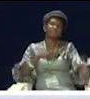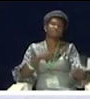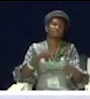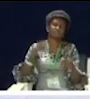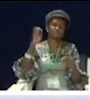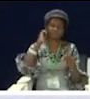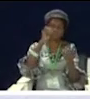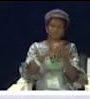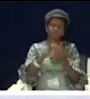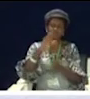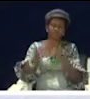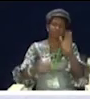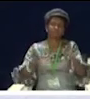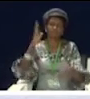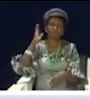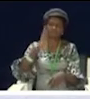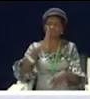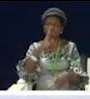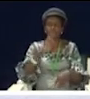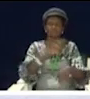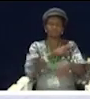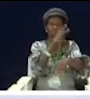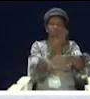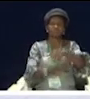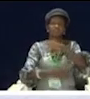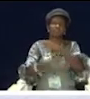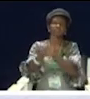own step will be a mighty one.